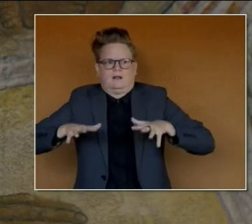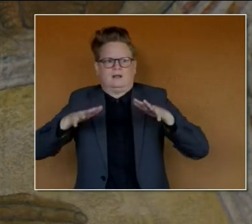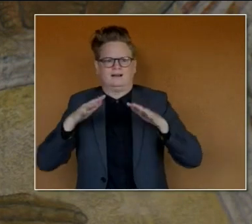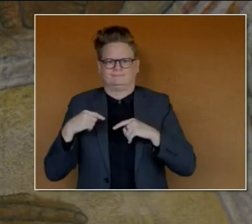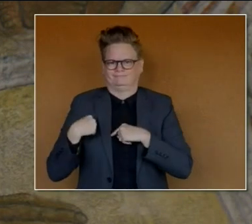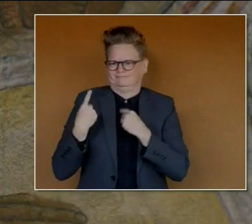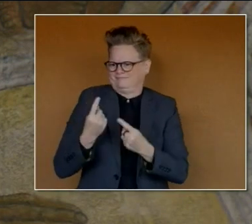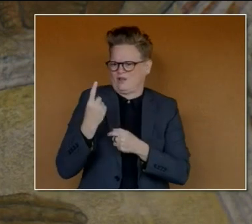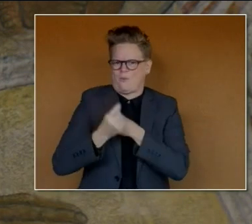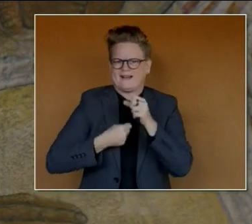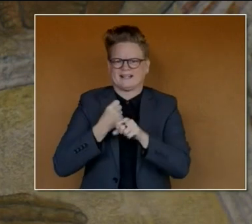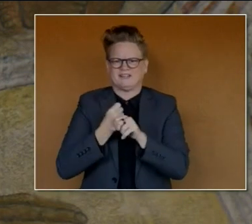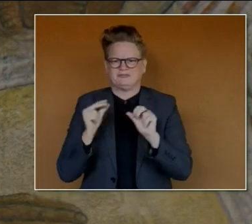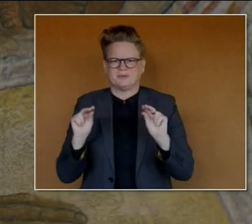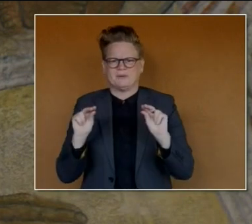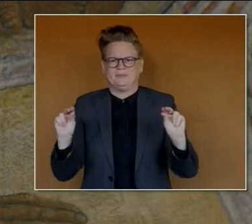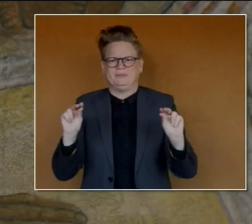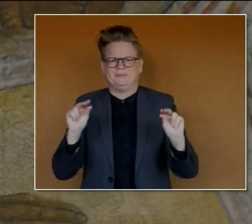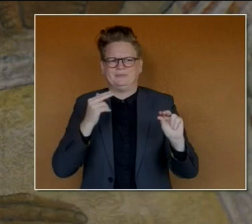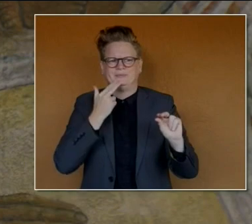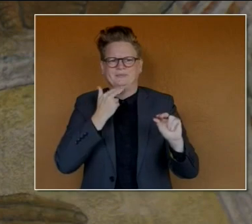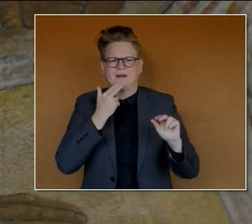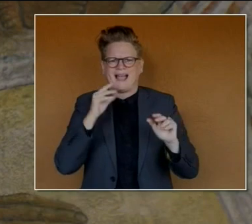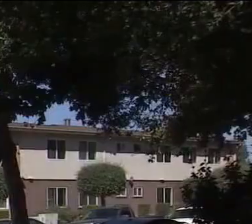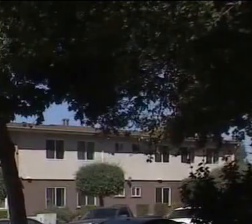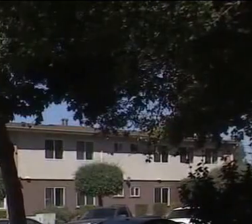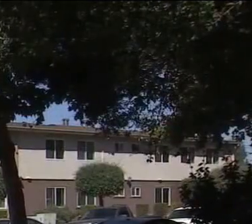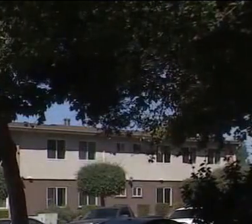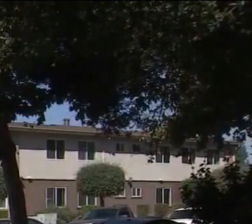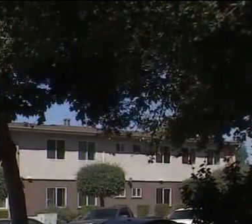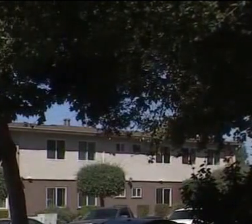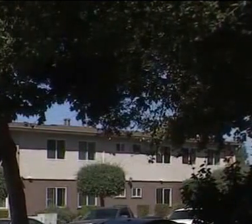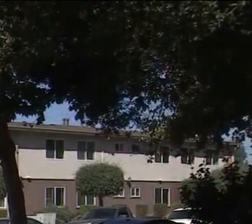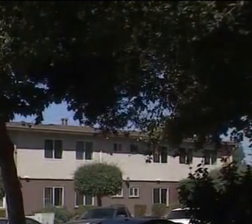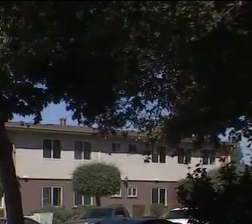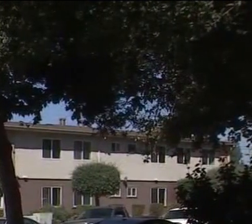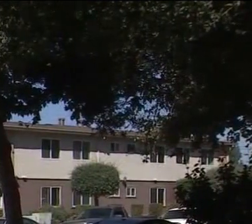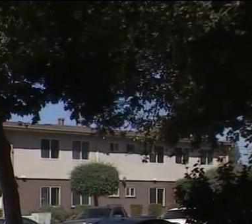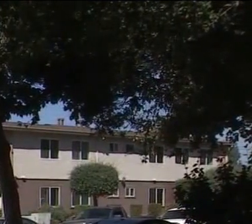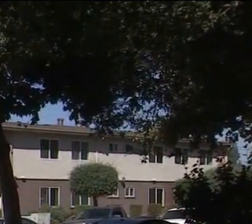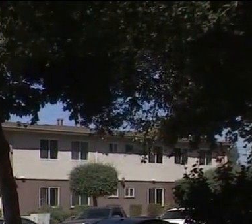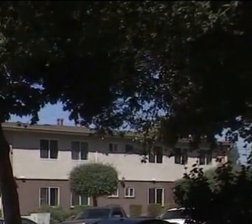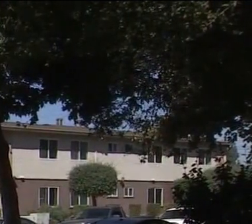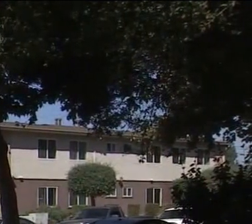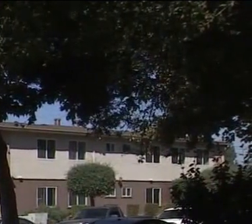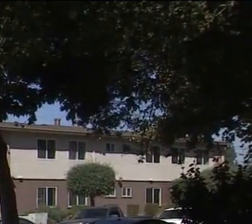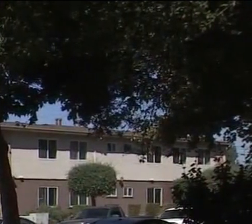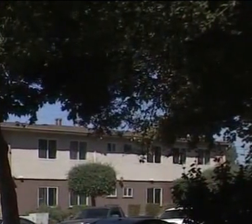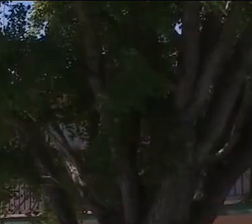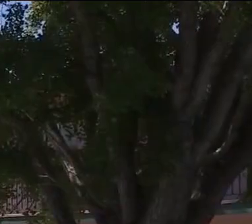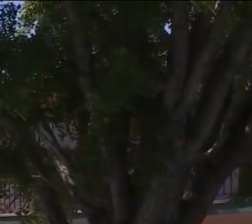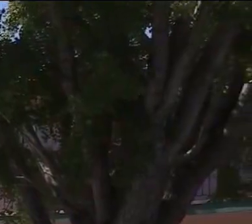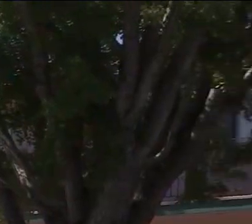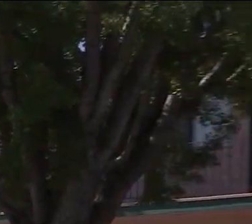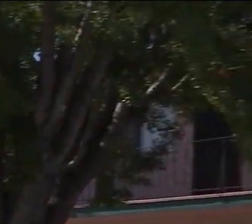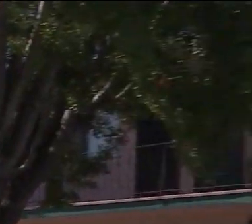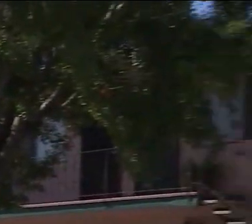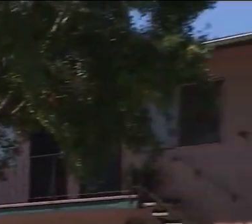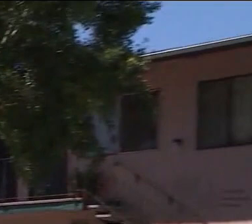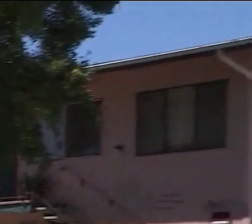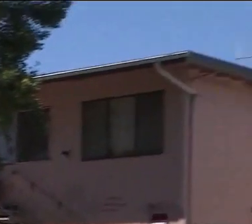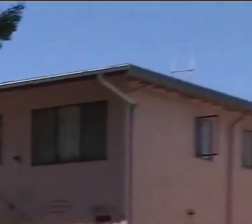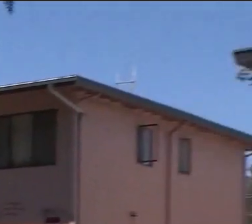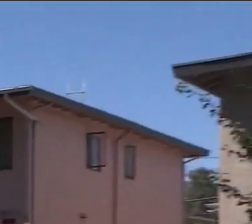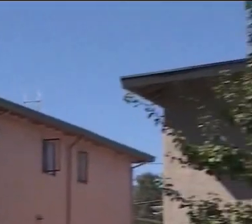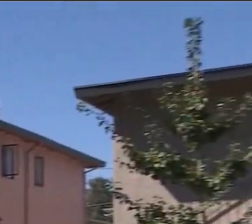this. So in addition to the direct stimulus payments, Newsom also proposed $5 billion to assist people who have fallen behind in